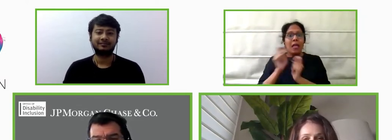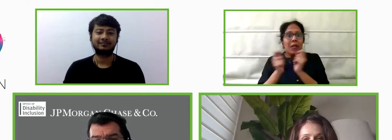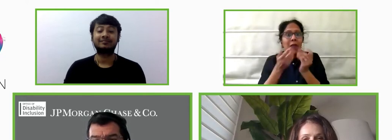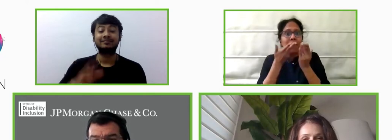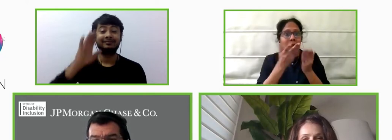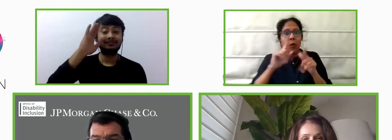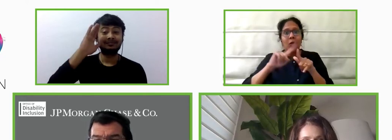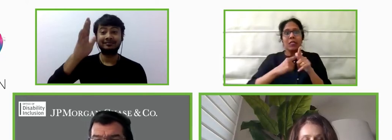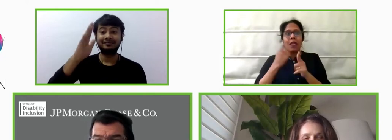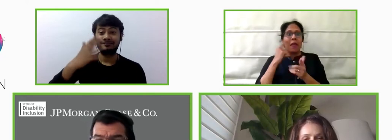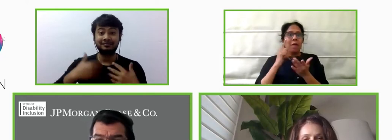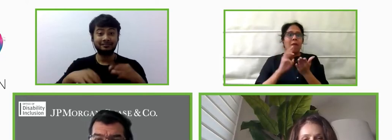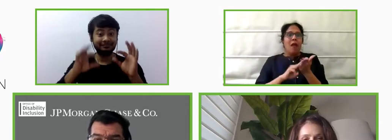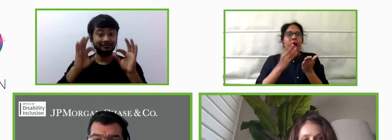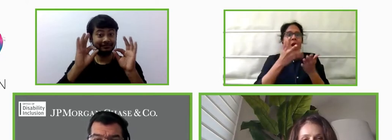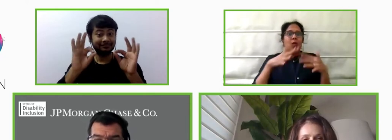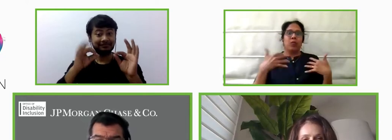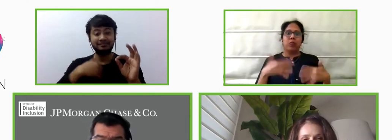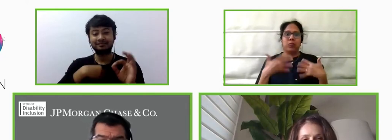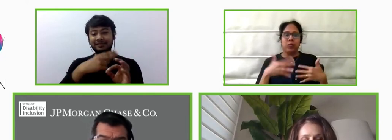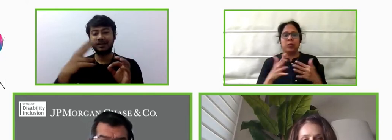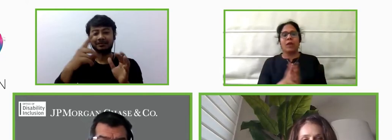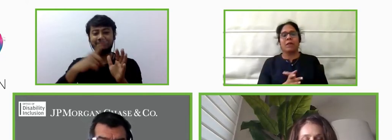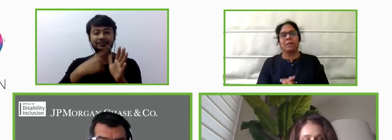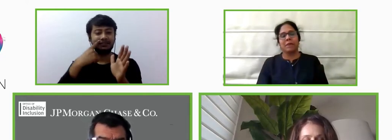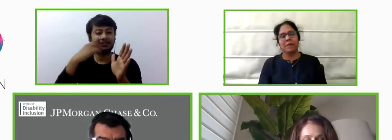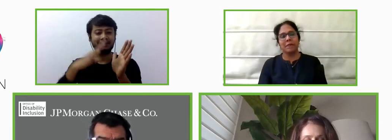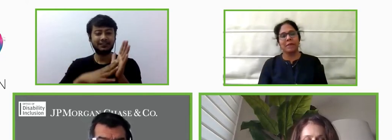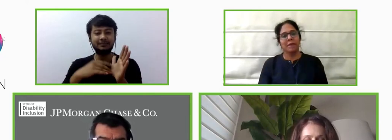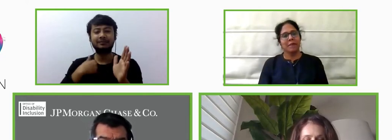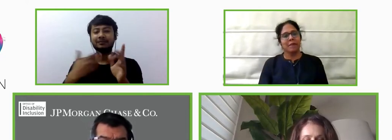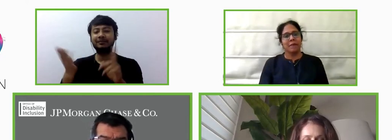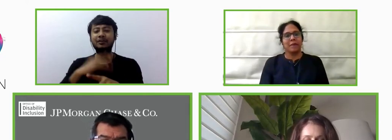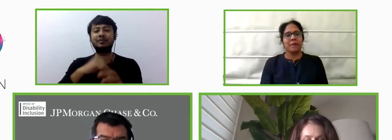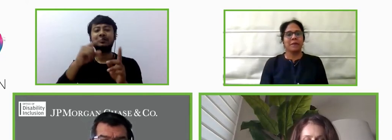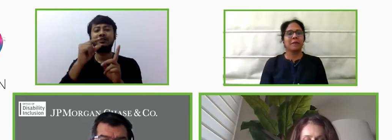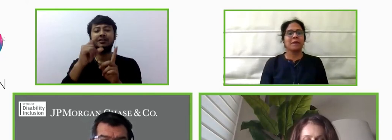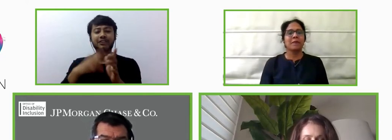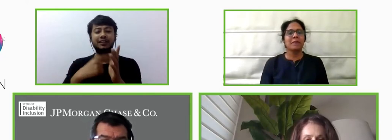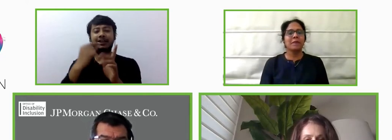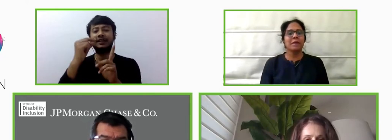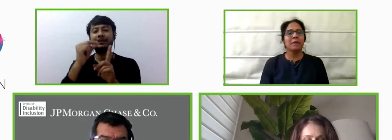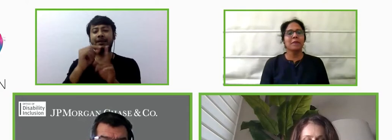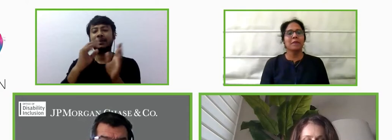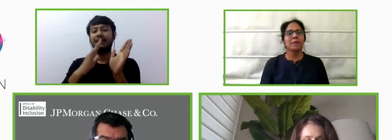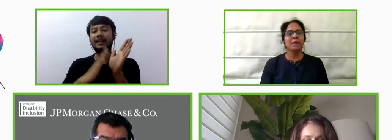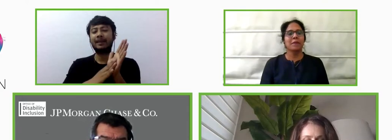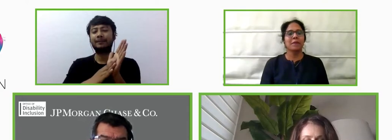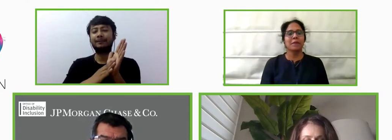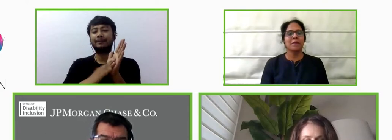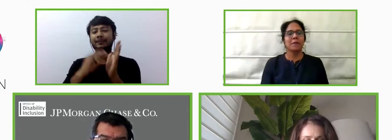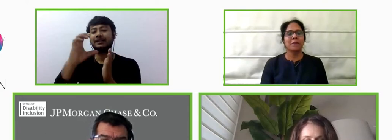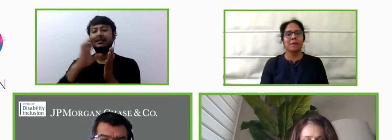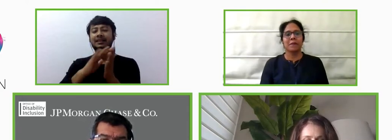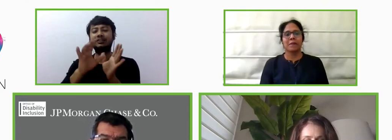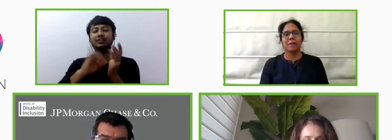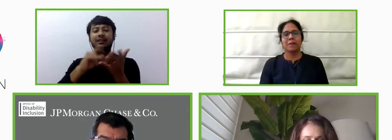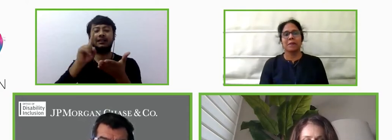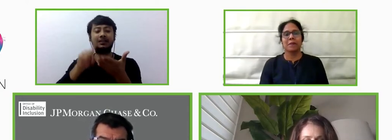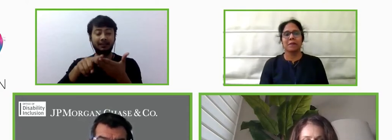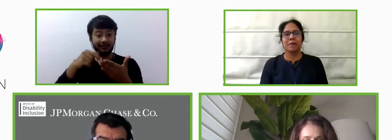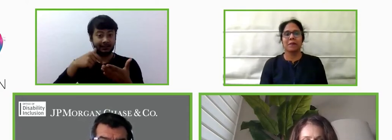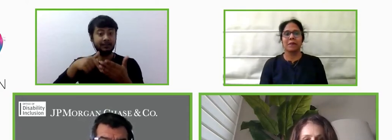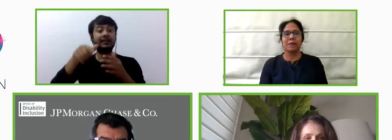are you? I'm Jim Sinochi from JP Morgan Chase, and I'm head of disability inclusion